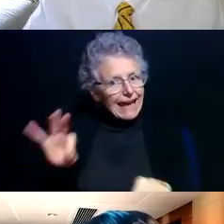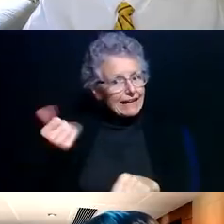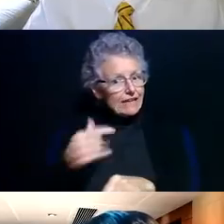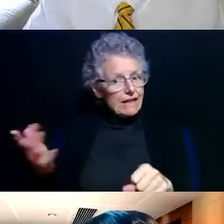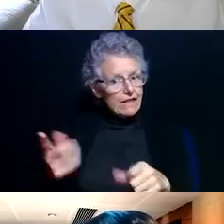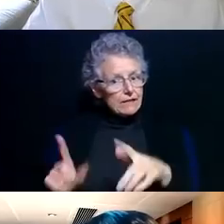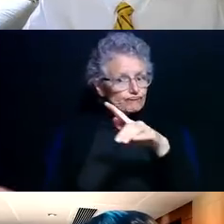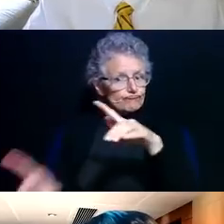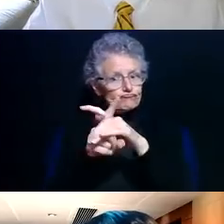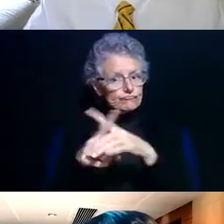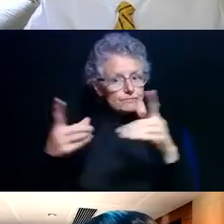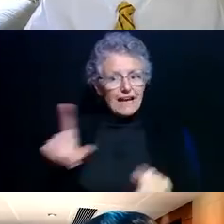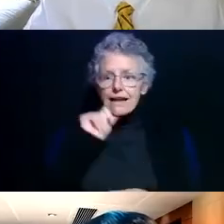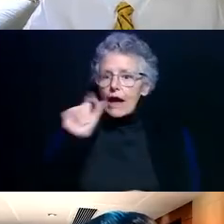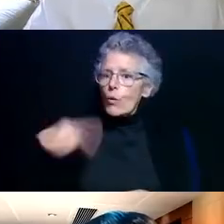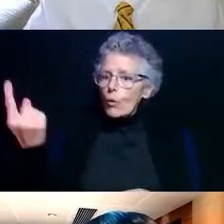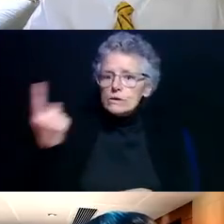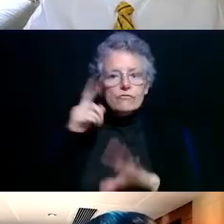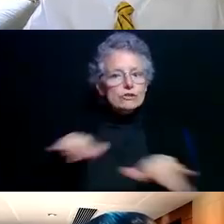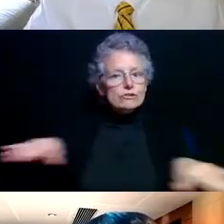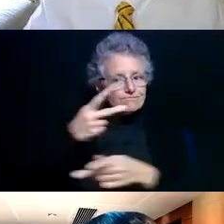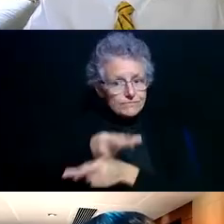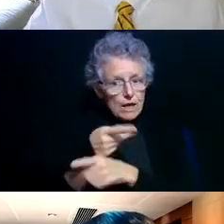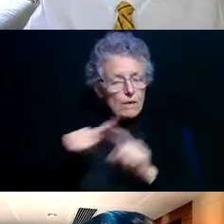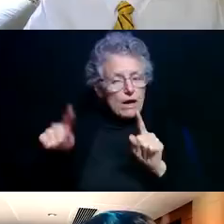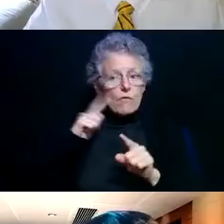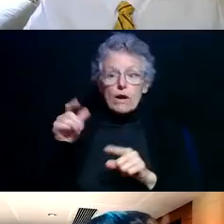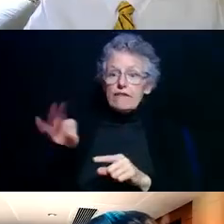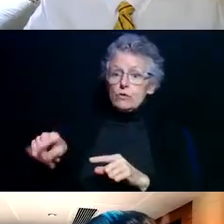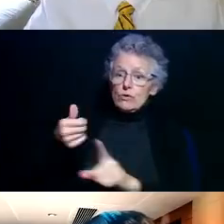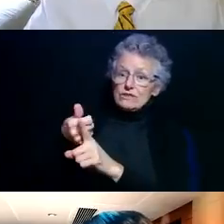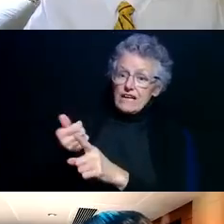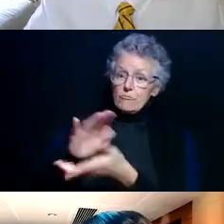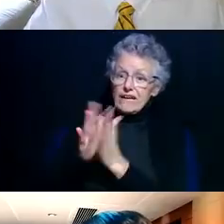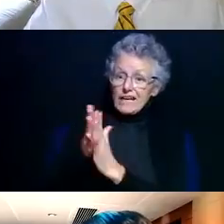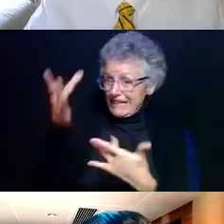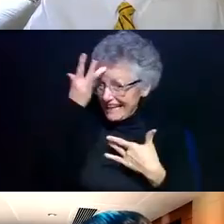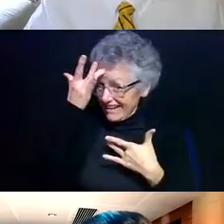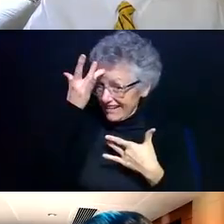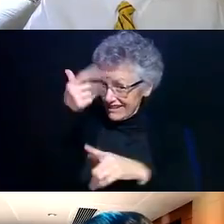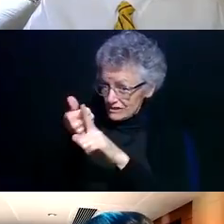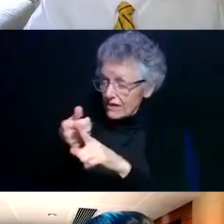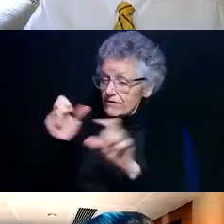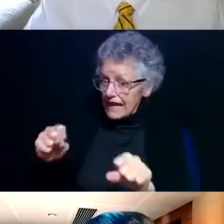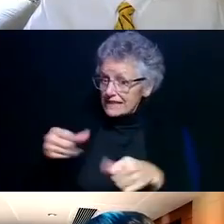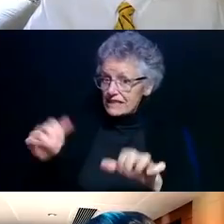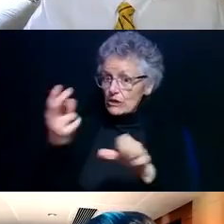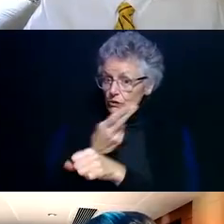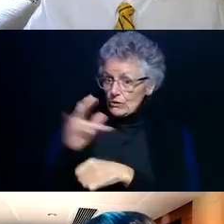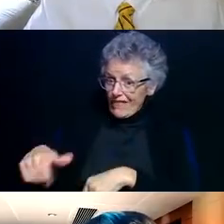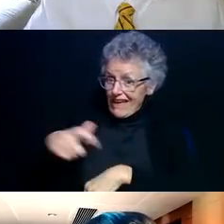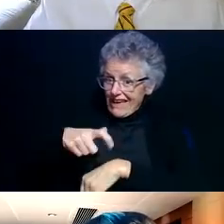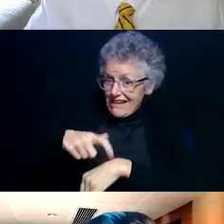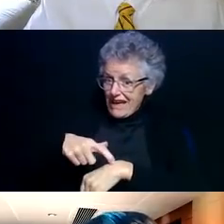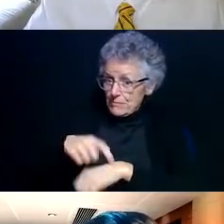occurs. And it's not just for childcare, it's for if you become ill as well. So it is still there and available.